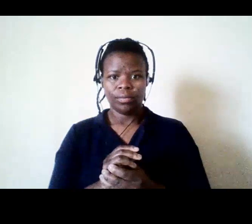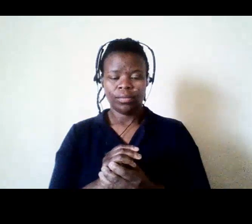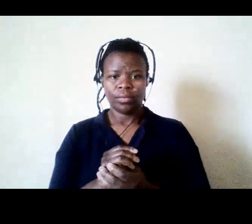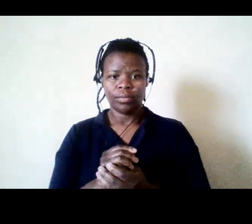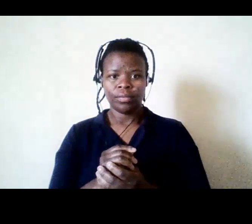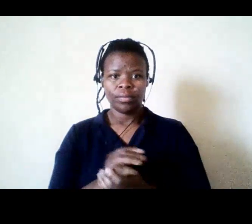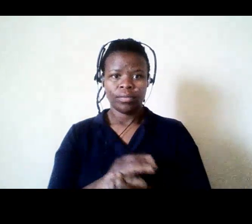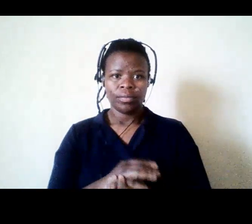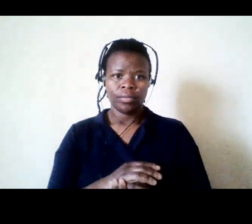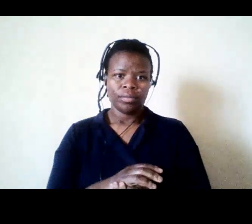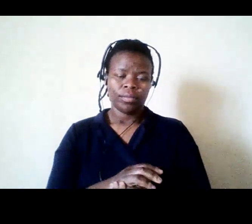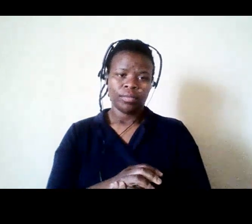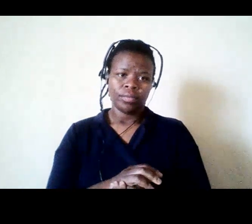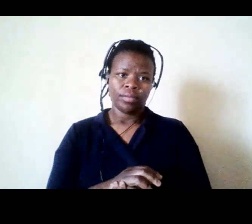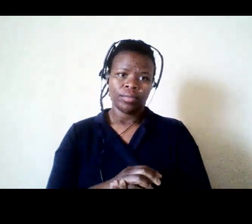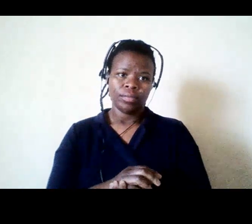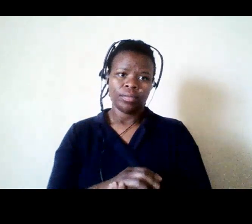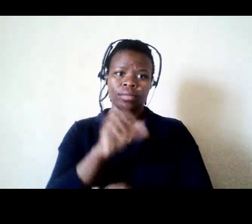Sibonelo?